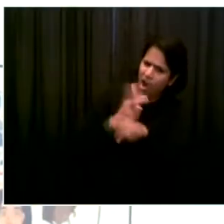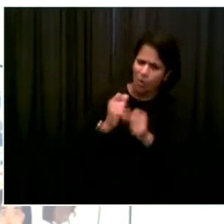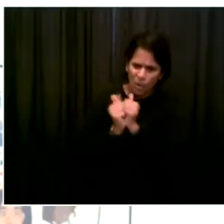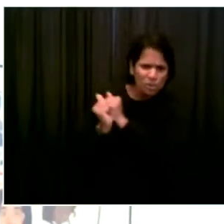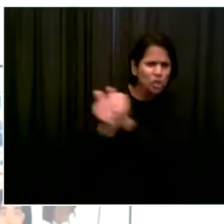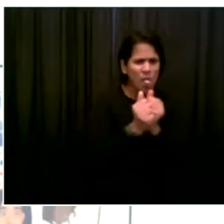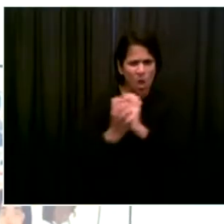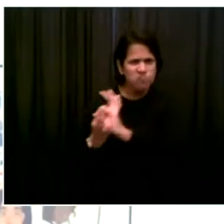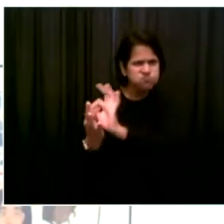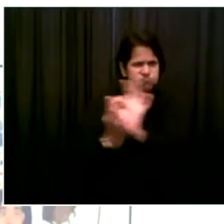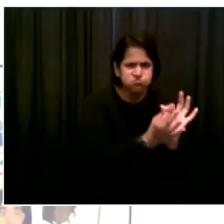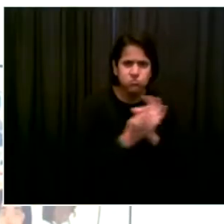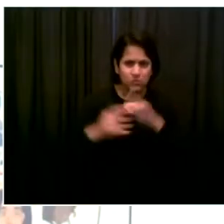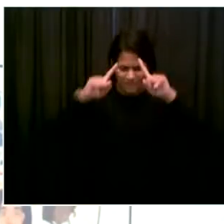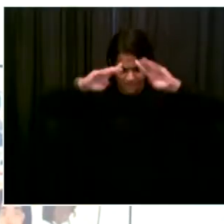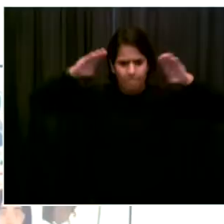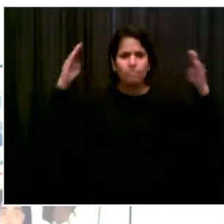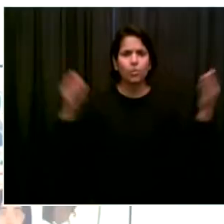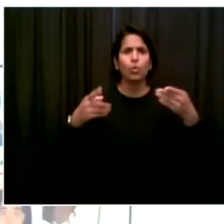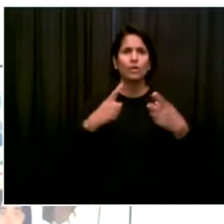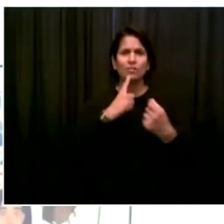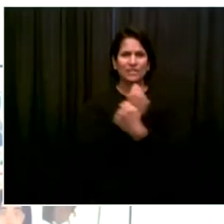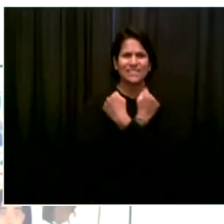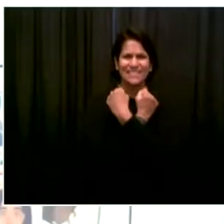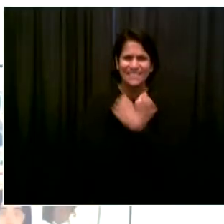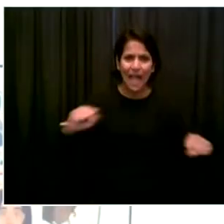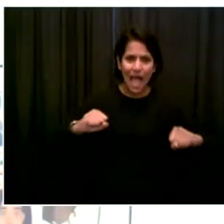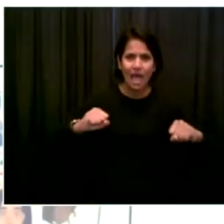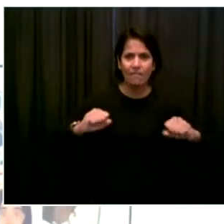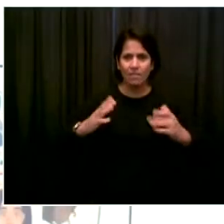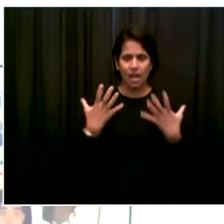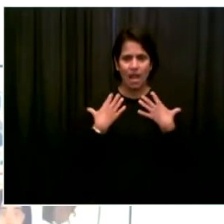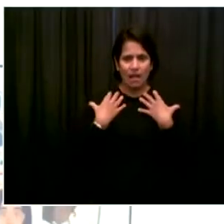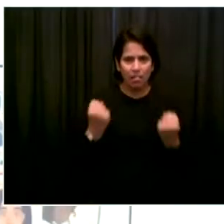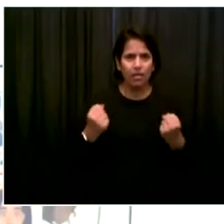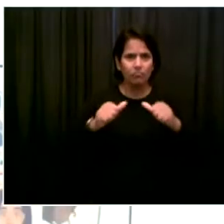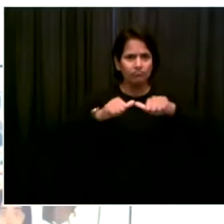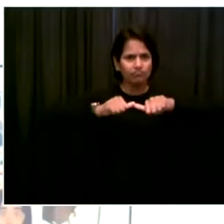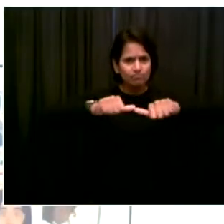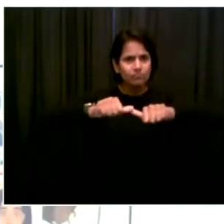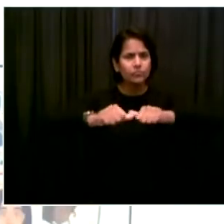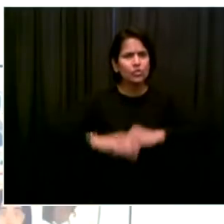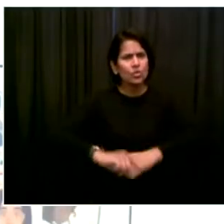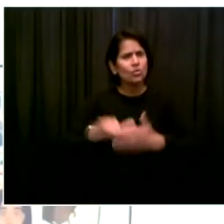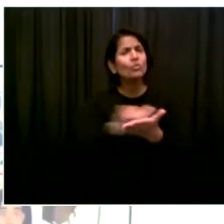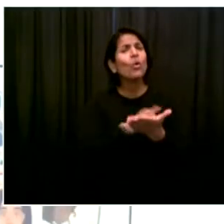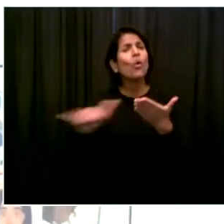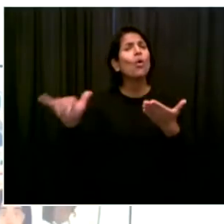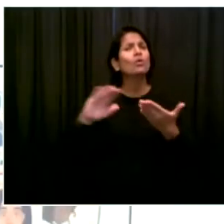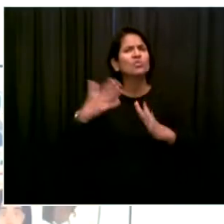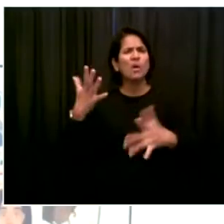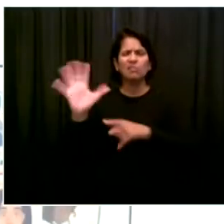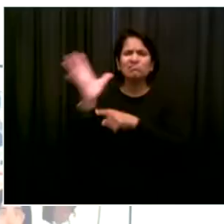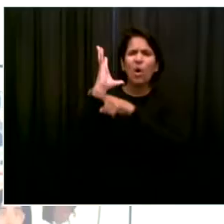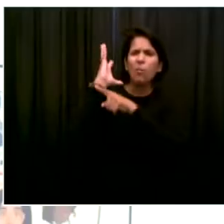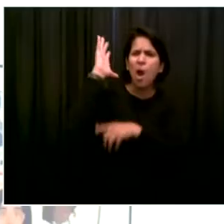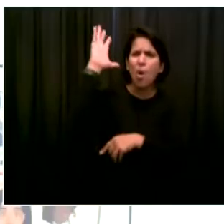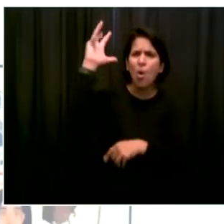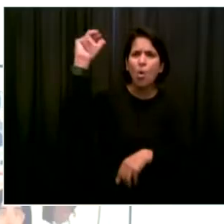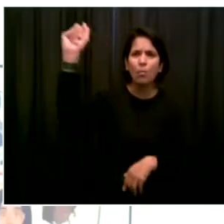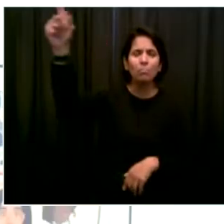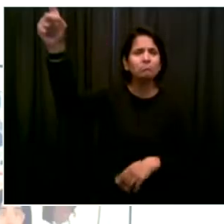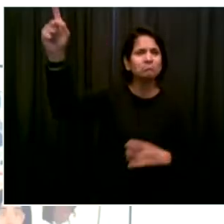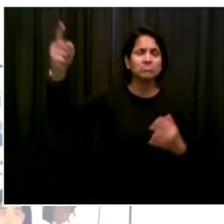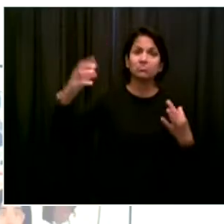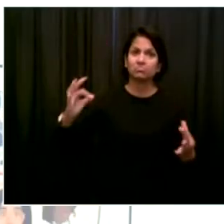have made remarkable progress in getting vaccinated, and I thank each and every one of the over 6 million New Yorkers who've shown up for